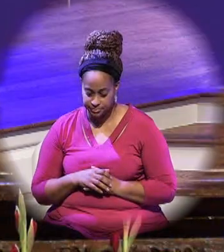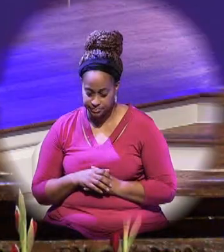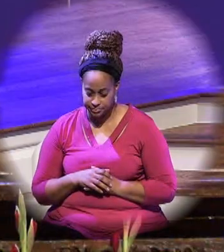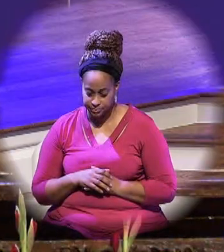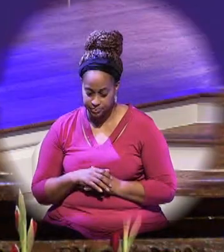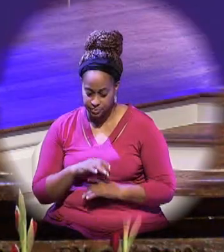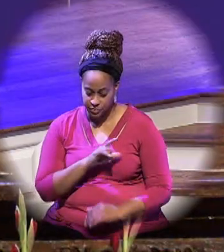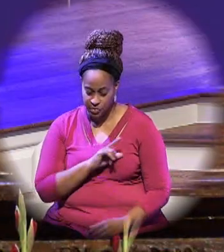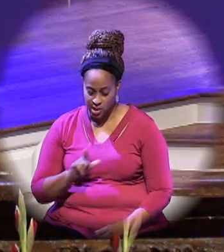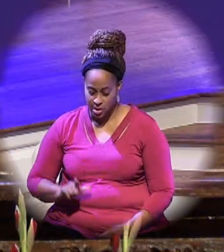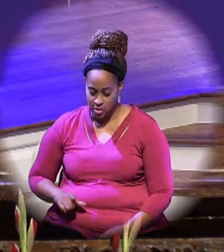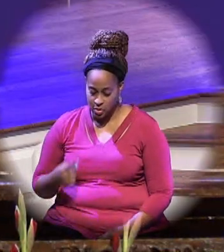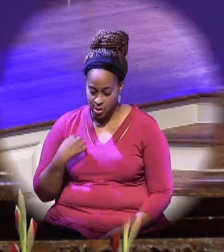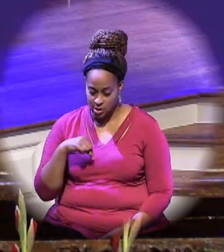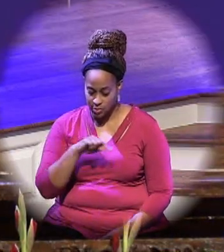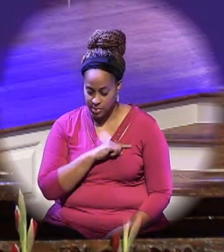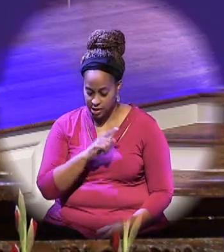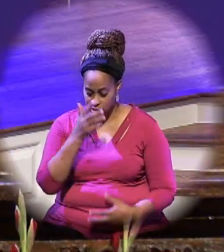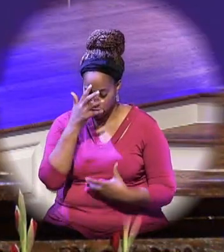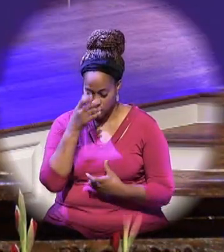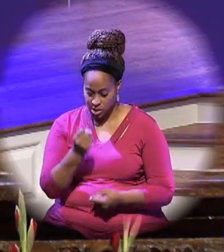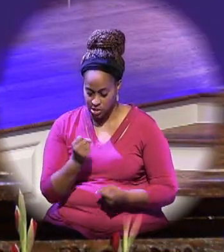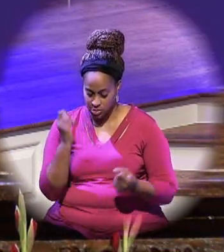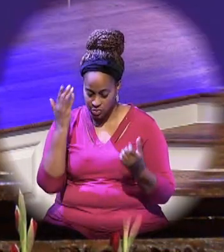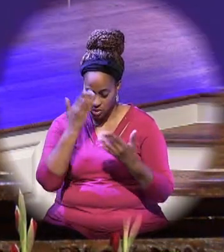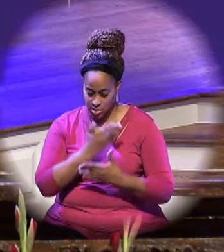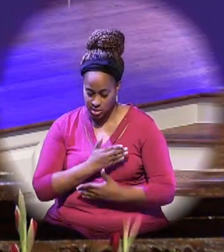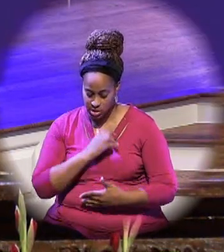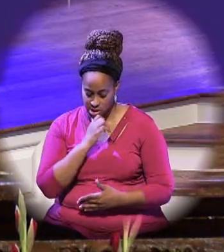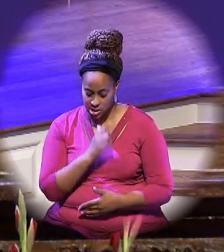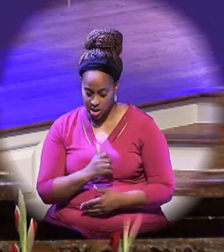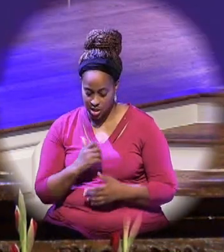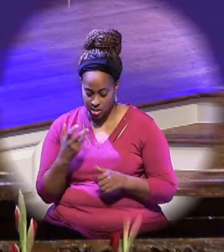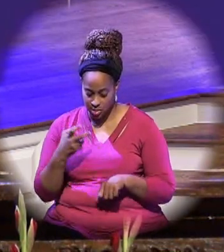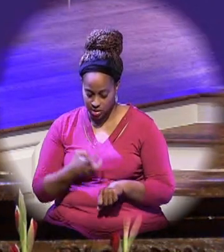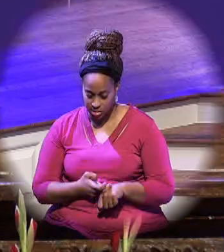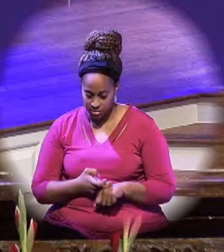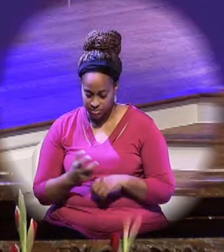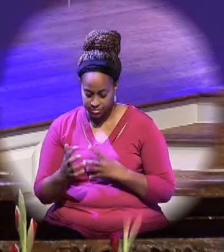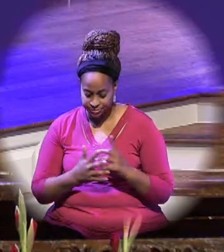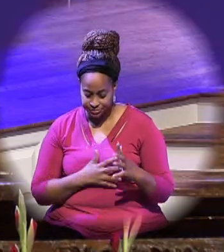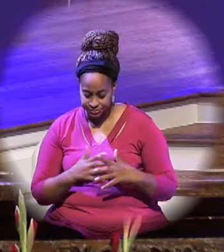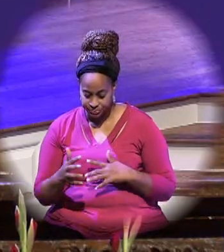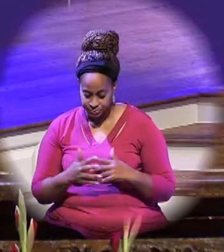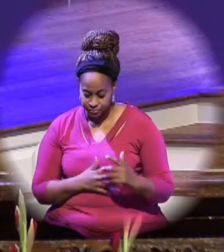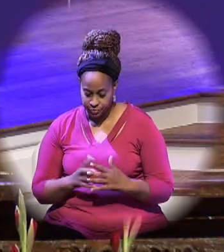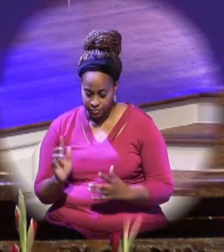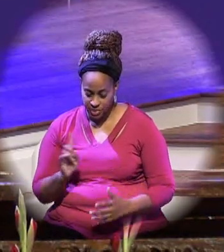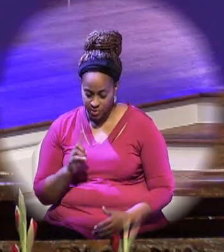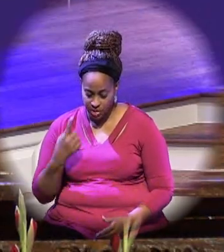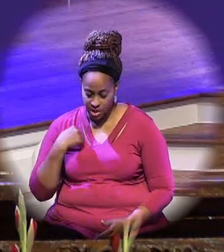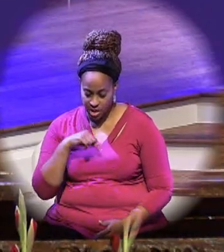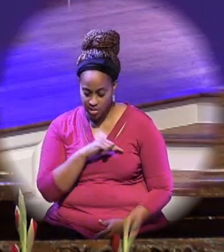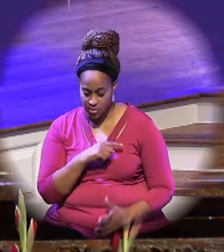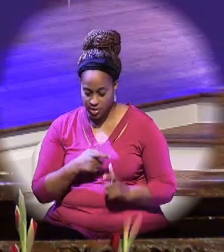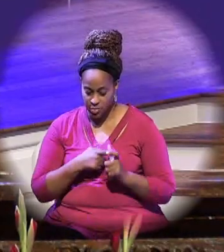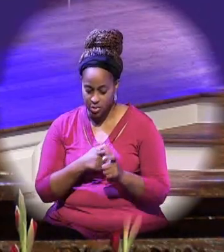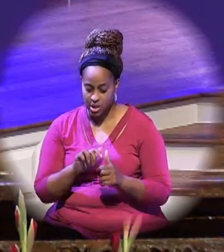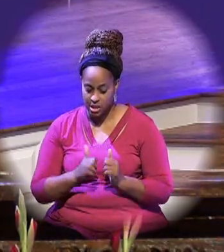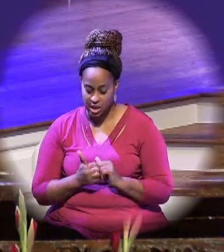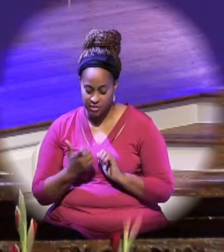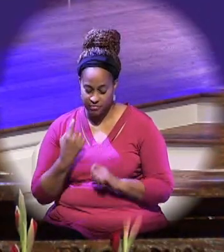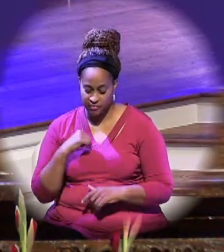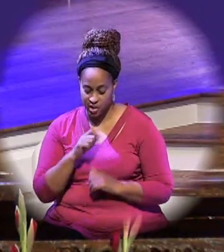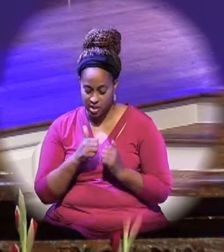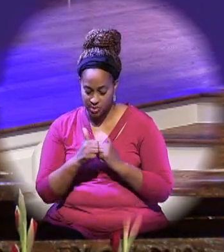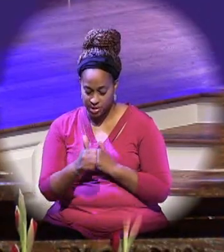Lord, we trust that the darkness is not dark to you, that no matter where we've run to, no matter how far we've sunk,